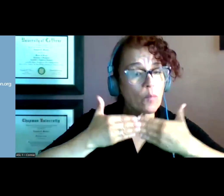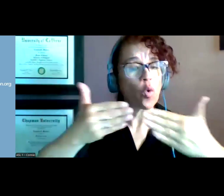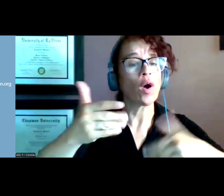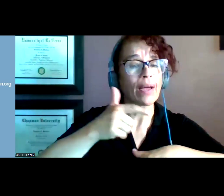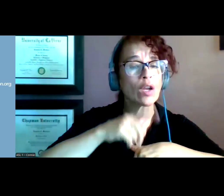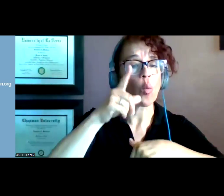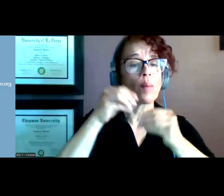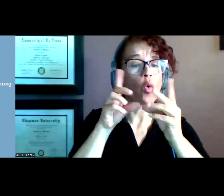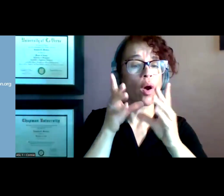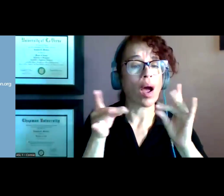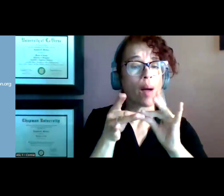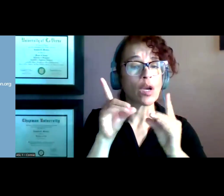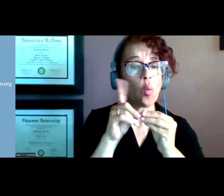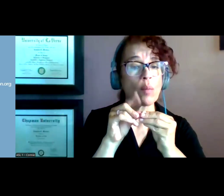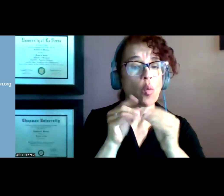take one more comment.